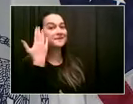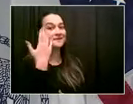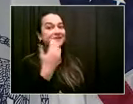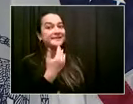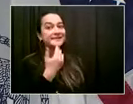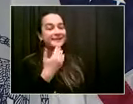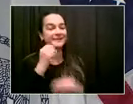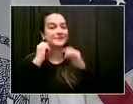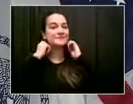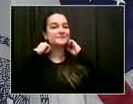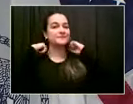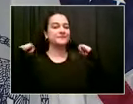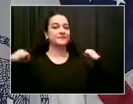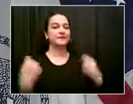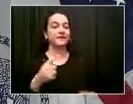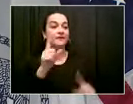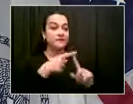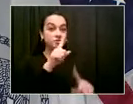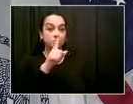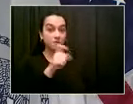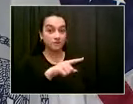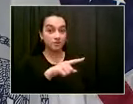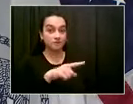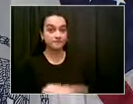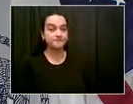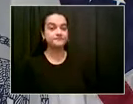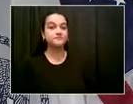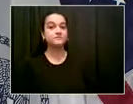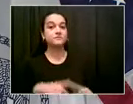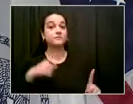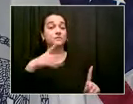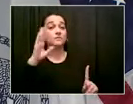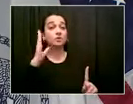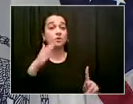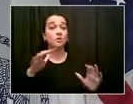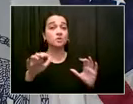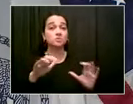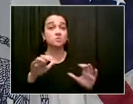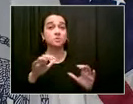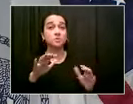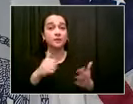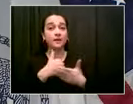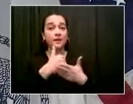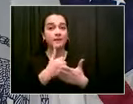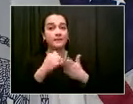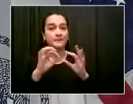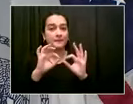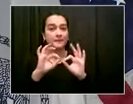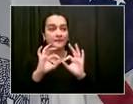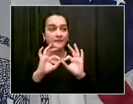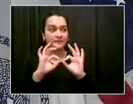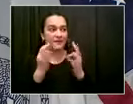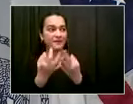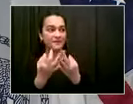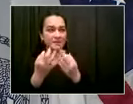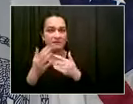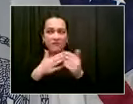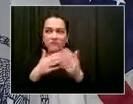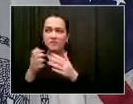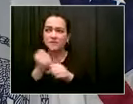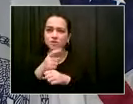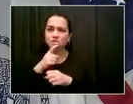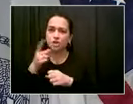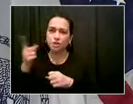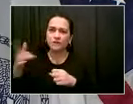these families to feel more comfortable sending their children back. As you know, 60% of families or more have kept their children home. But what